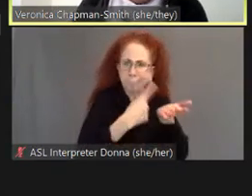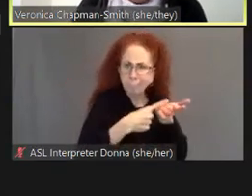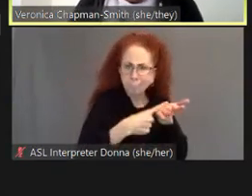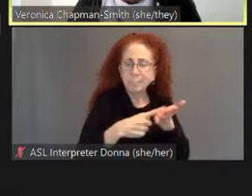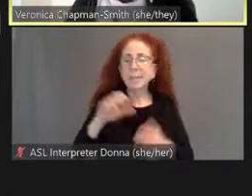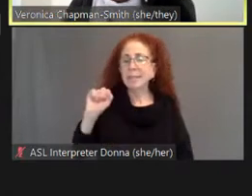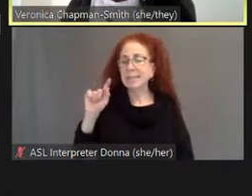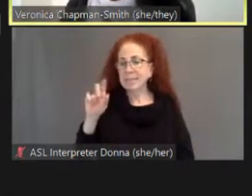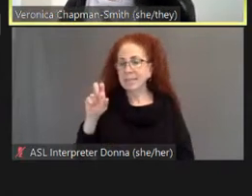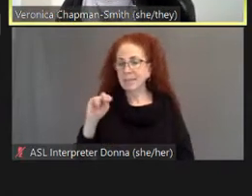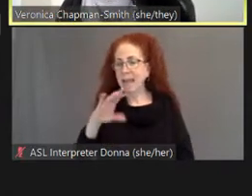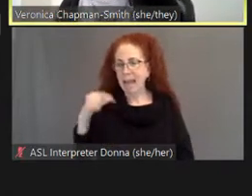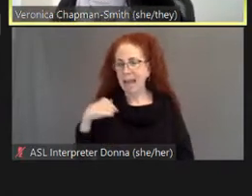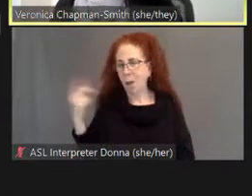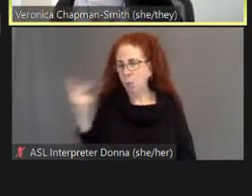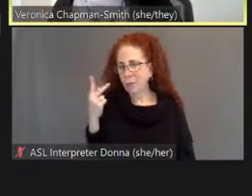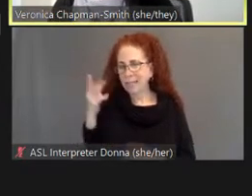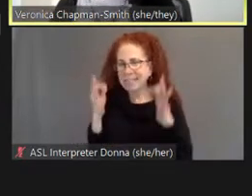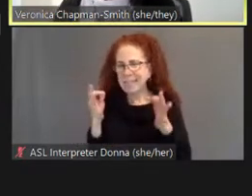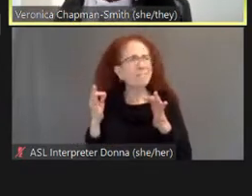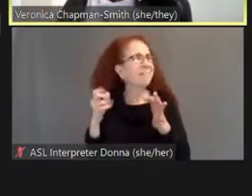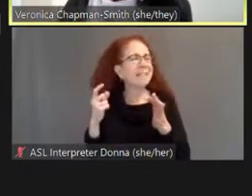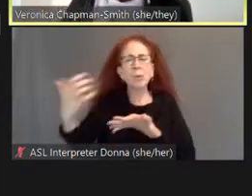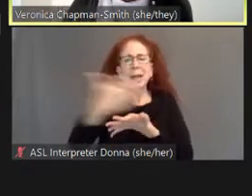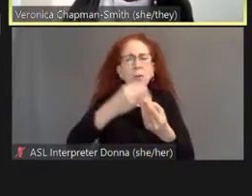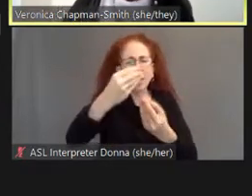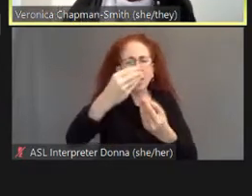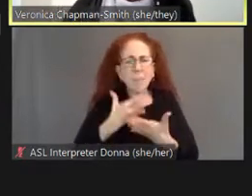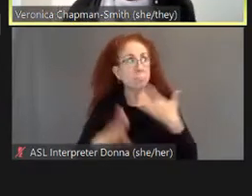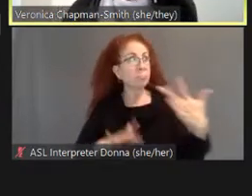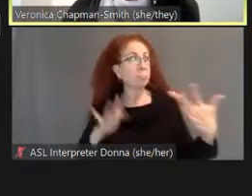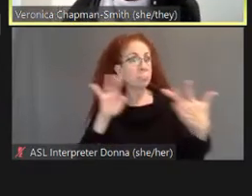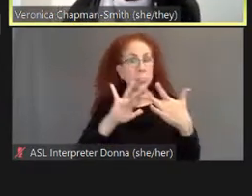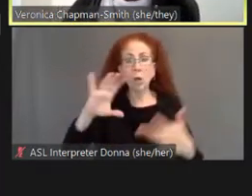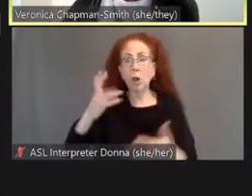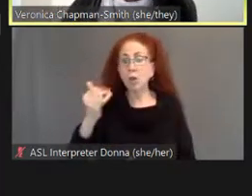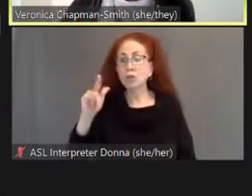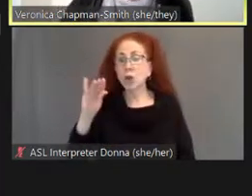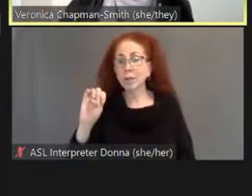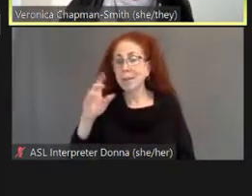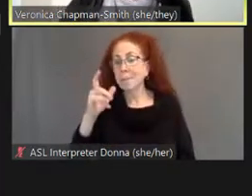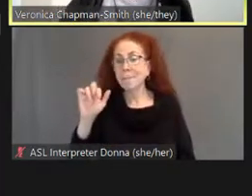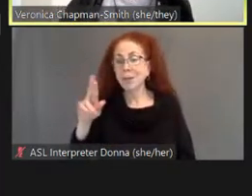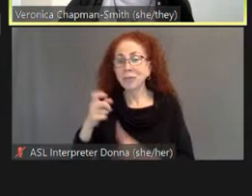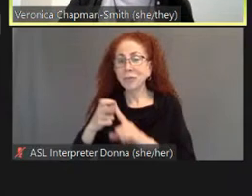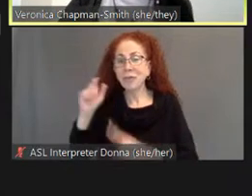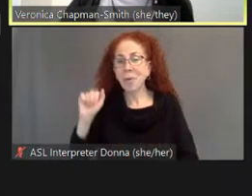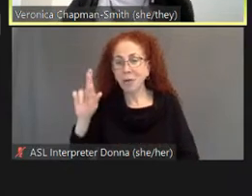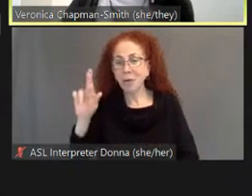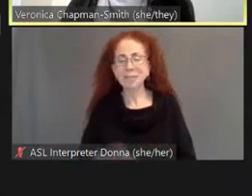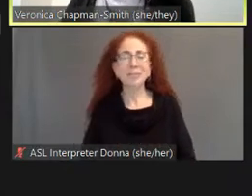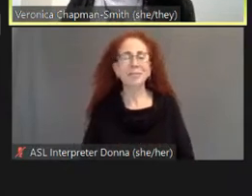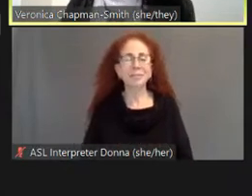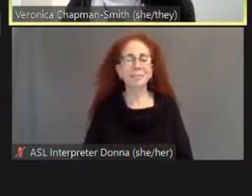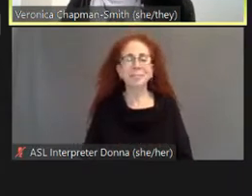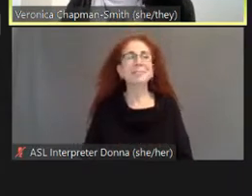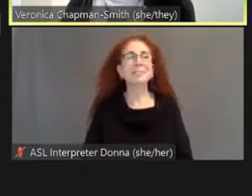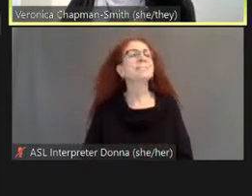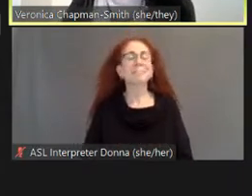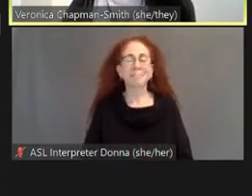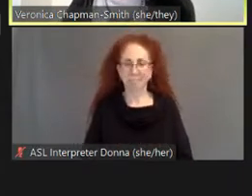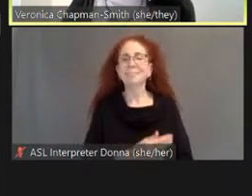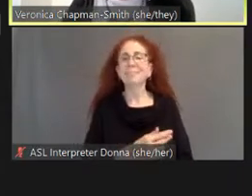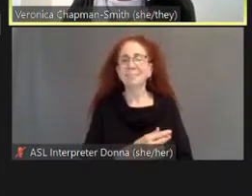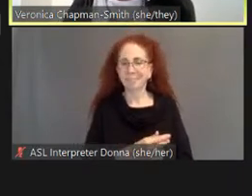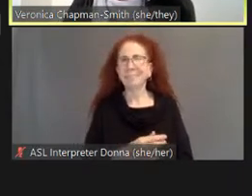and I decided we needed a little bit more information, and so we reached out to Charlie Miller at Artreach. Charlie met with us in